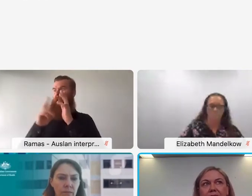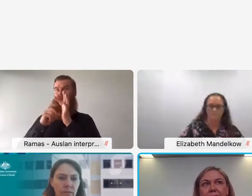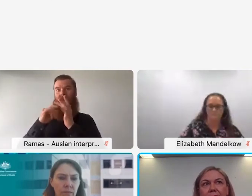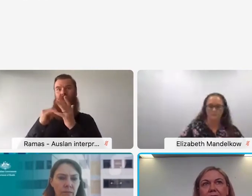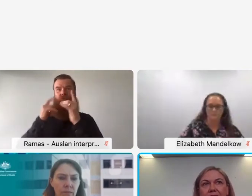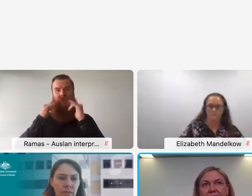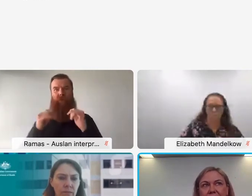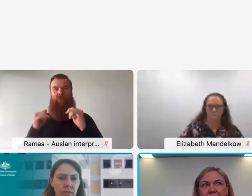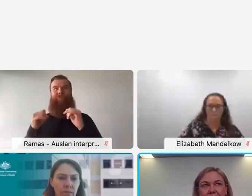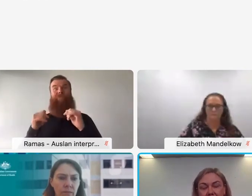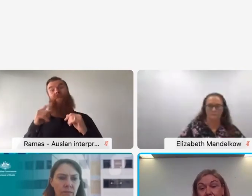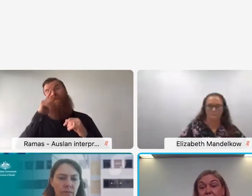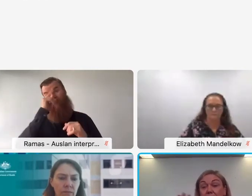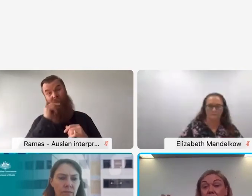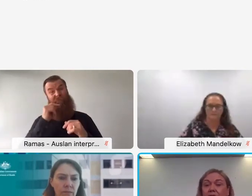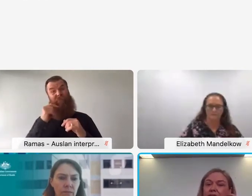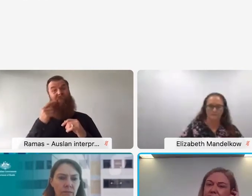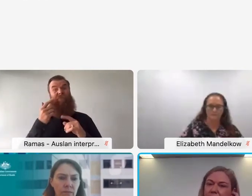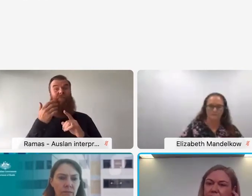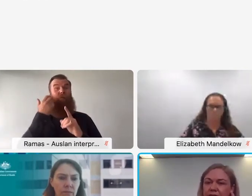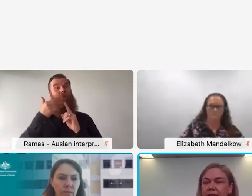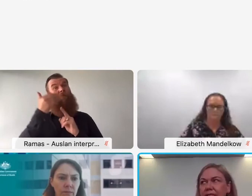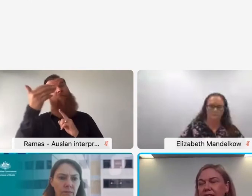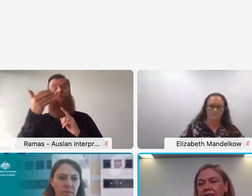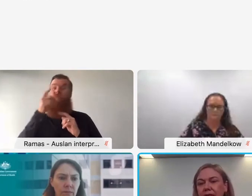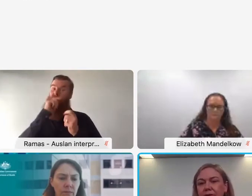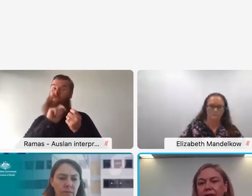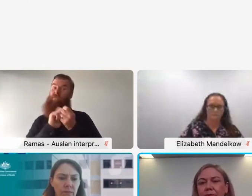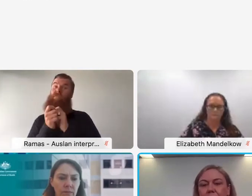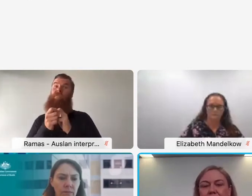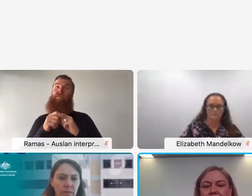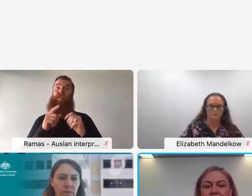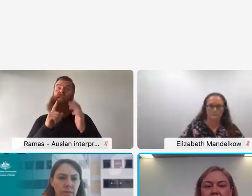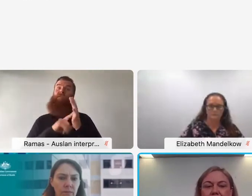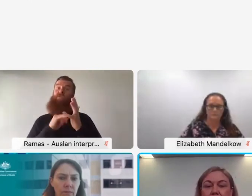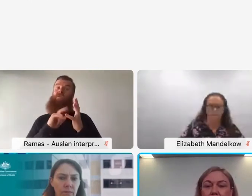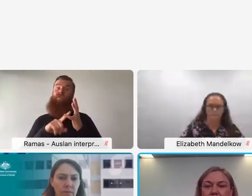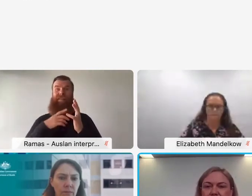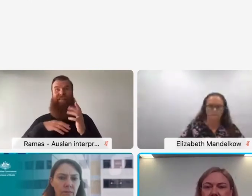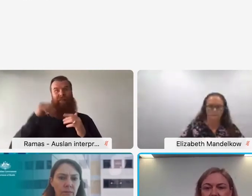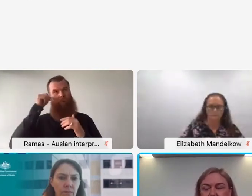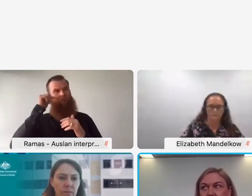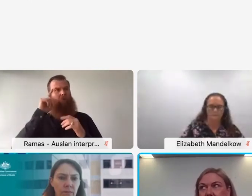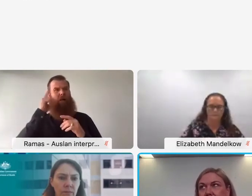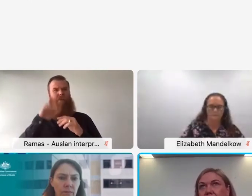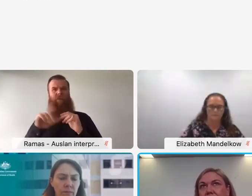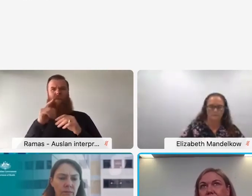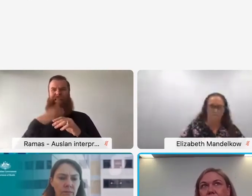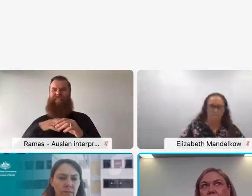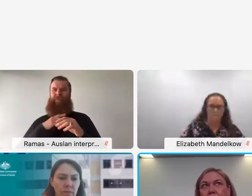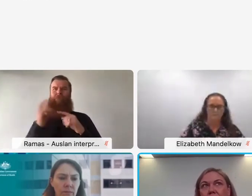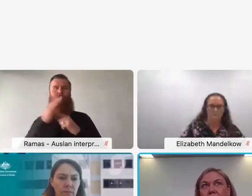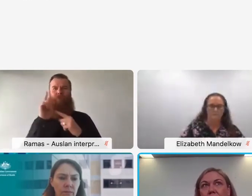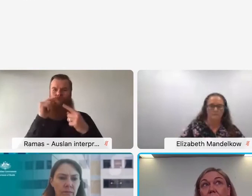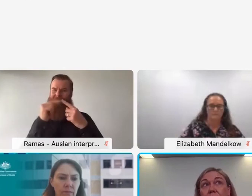but understanding for the LSU to understand what needs to be done is the critical point. We actually found that it